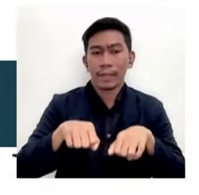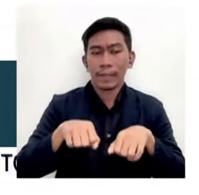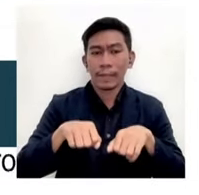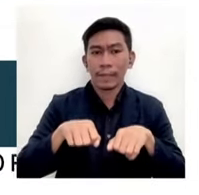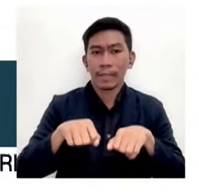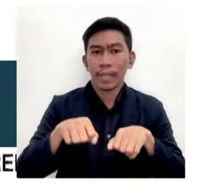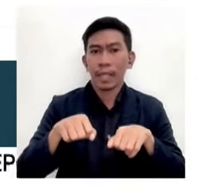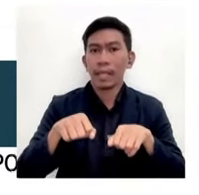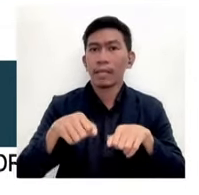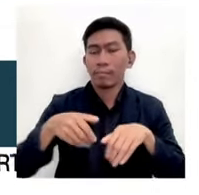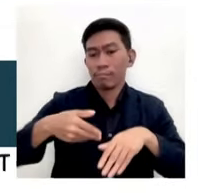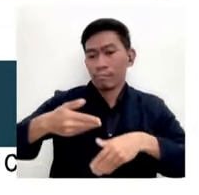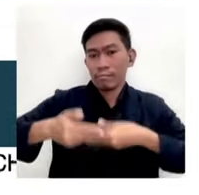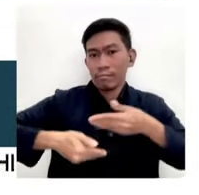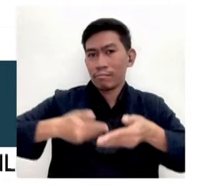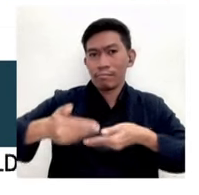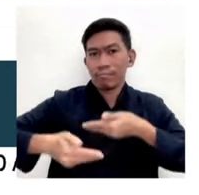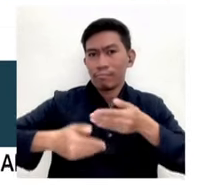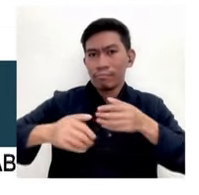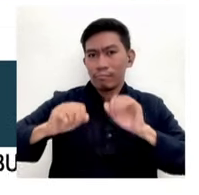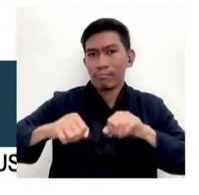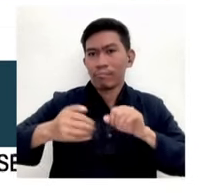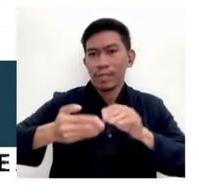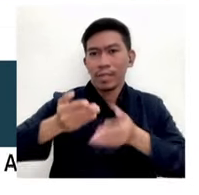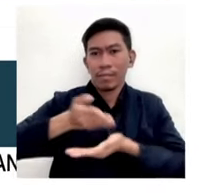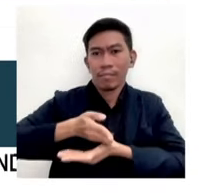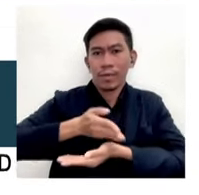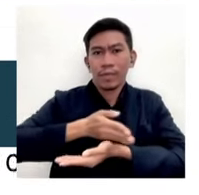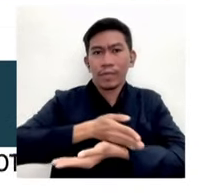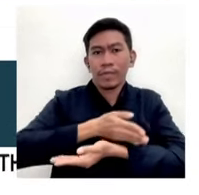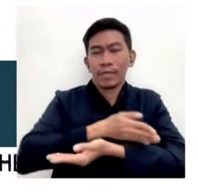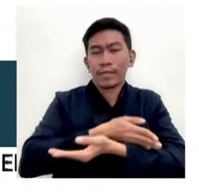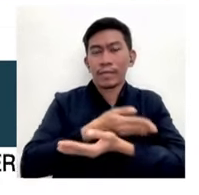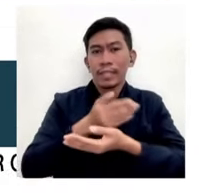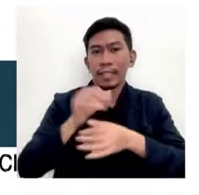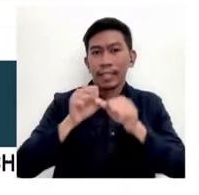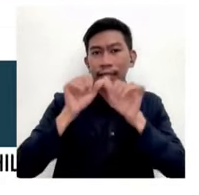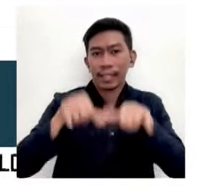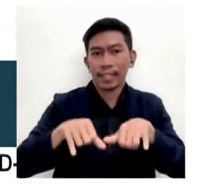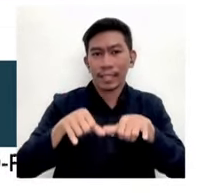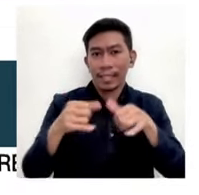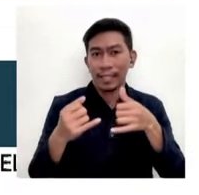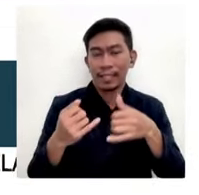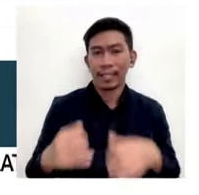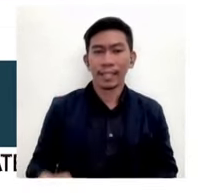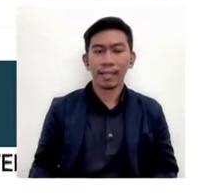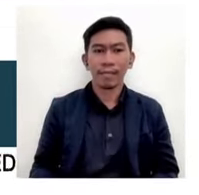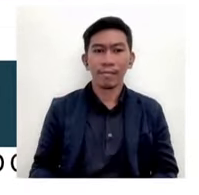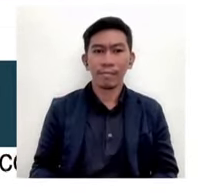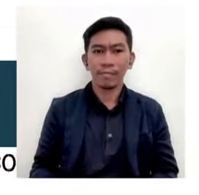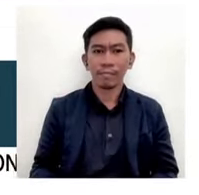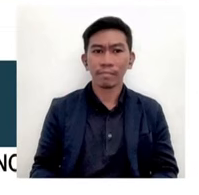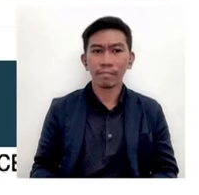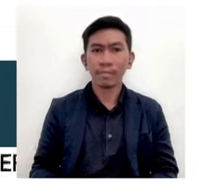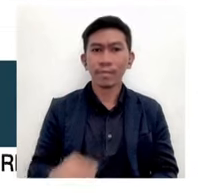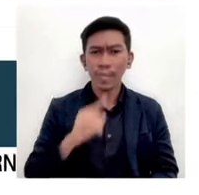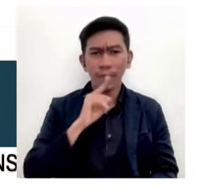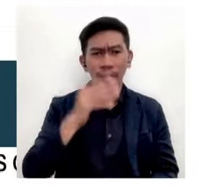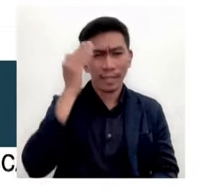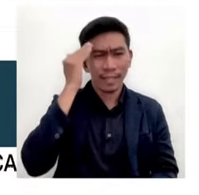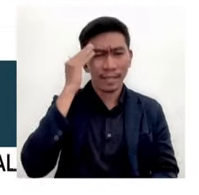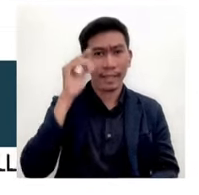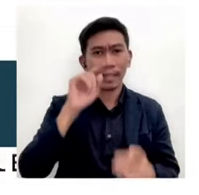to find ways to improve our systems. No, there are alam natin malaki kasi yung impact din ng ano ng charter